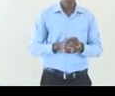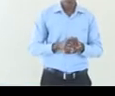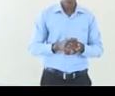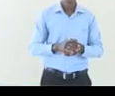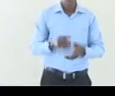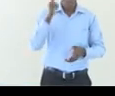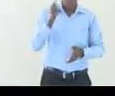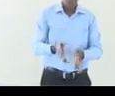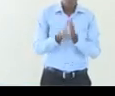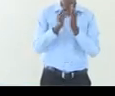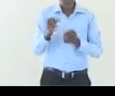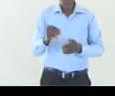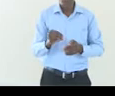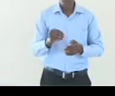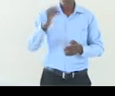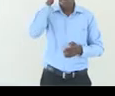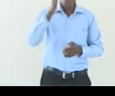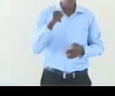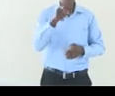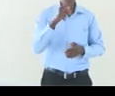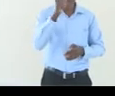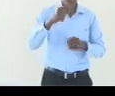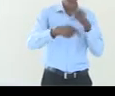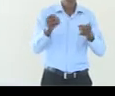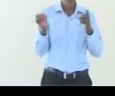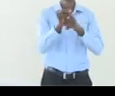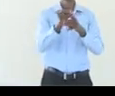said, you uncle, won't you go away too?